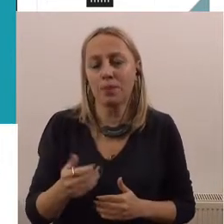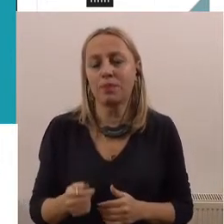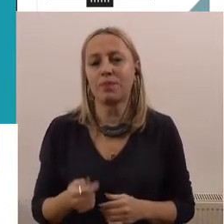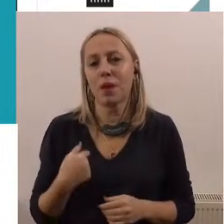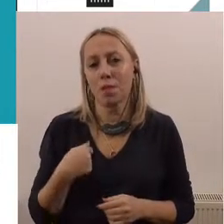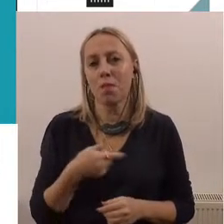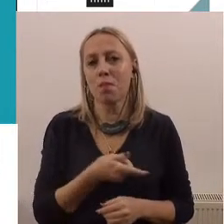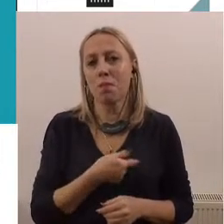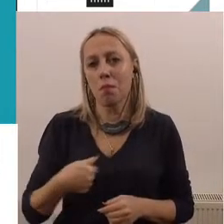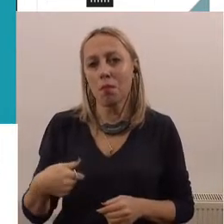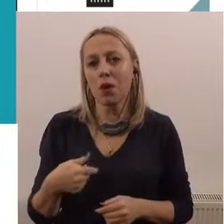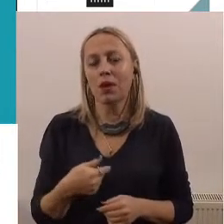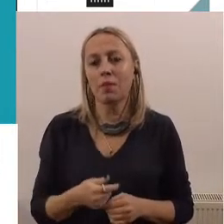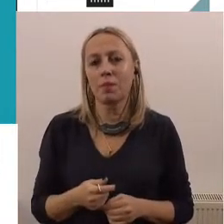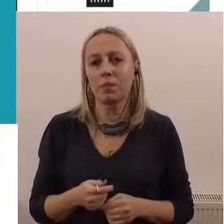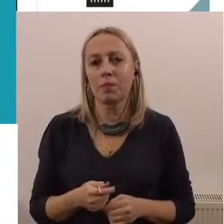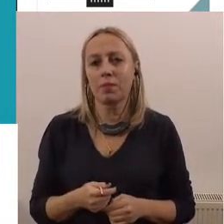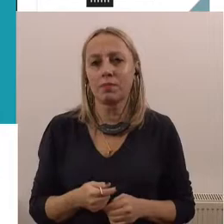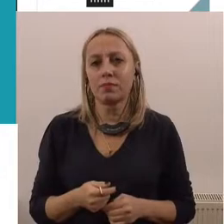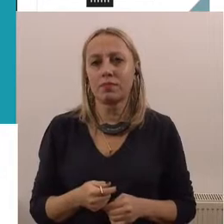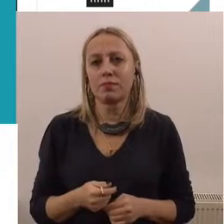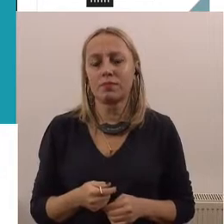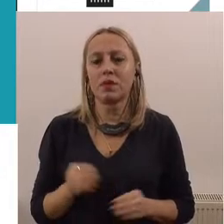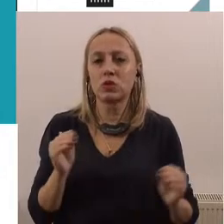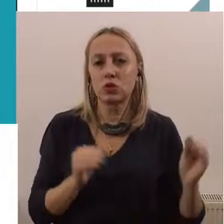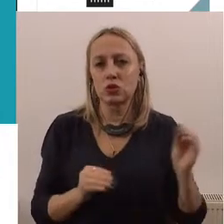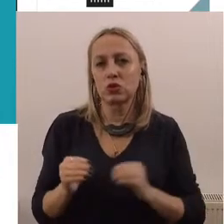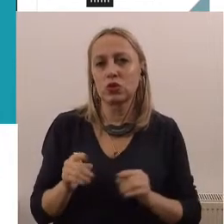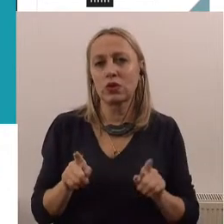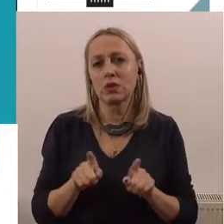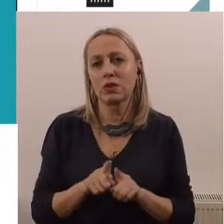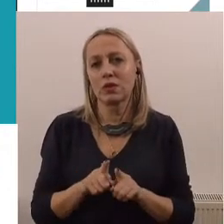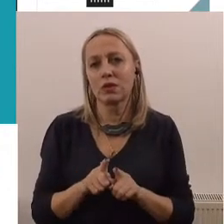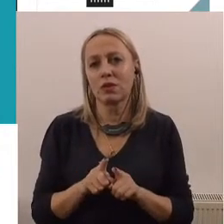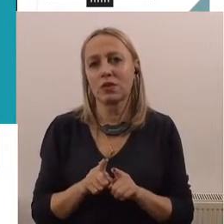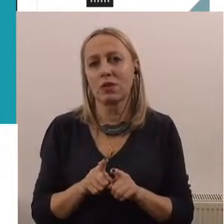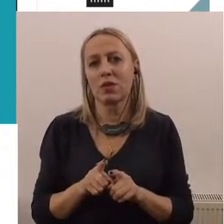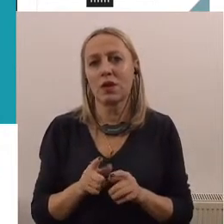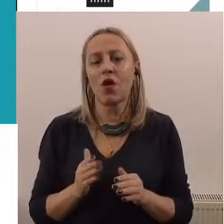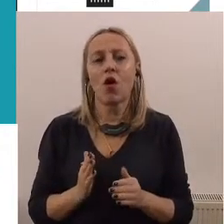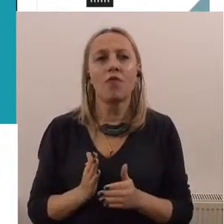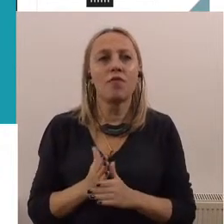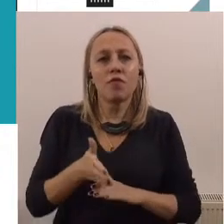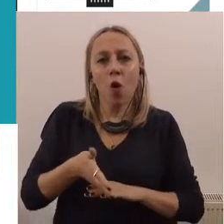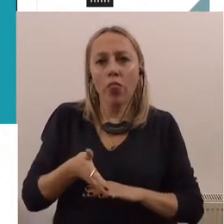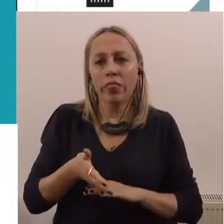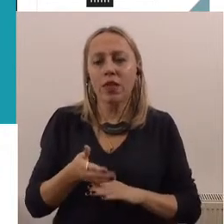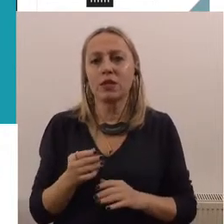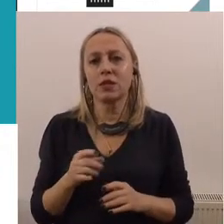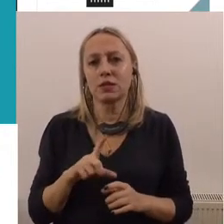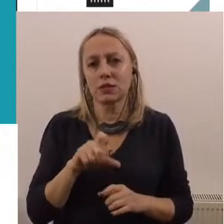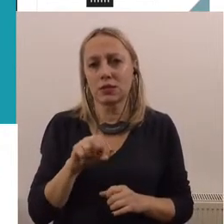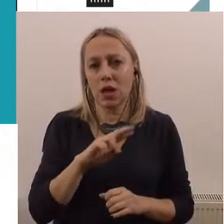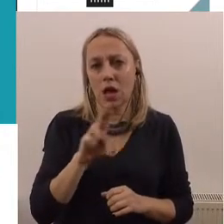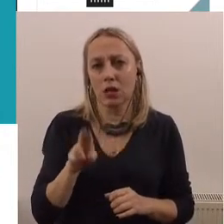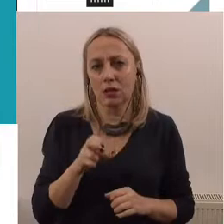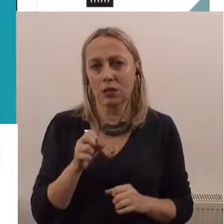I could say, a water garden, but it was subversive in some height.